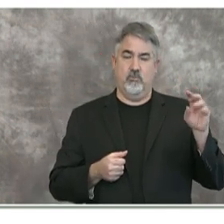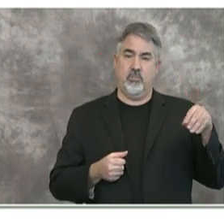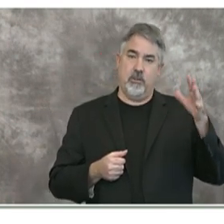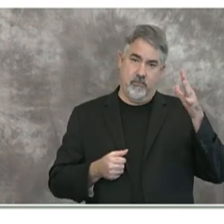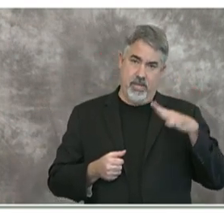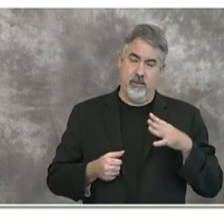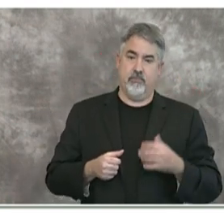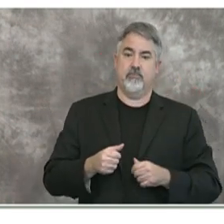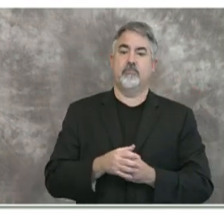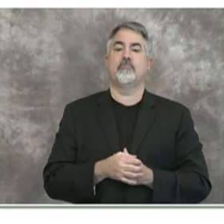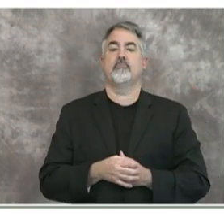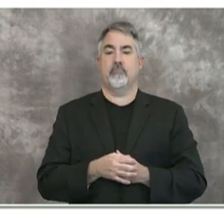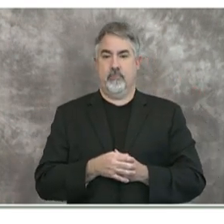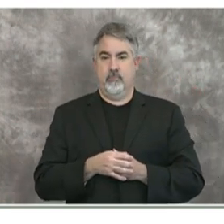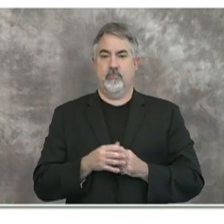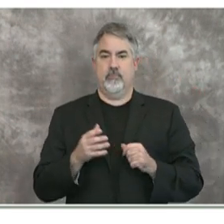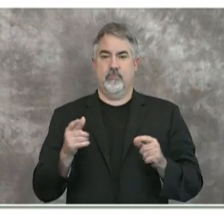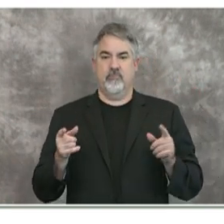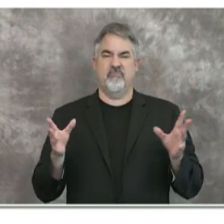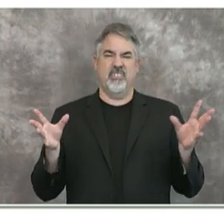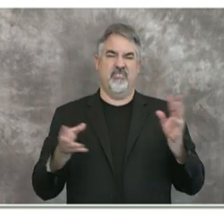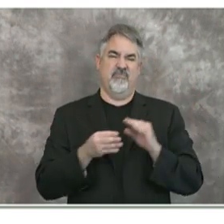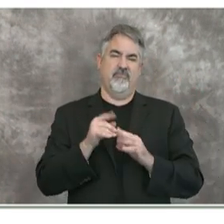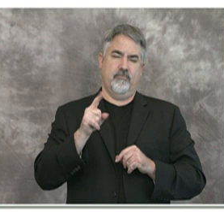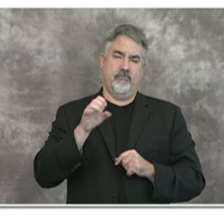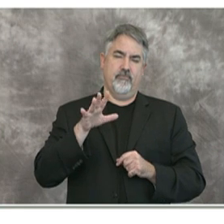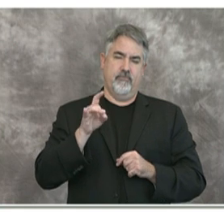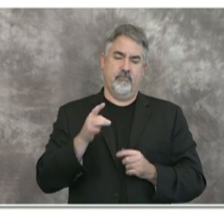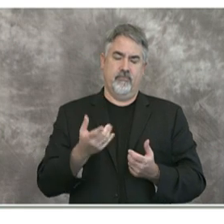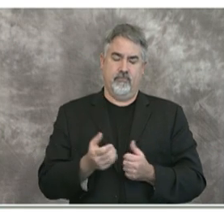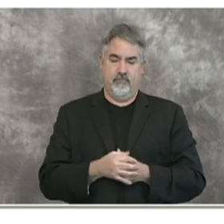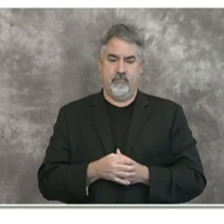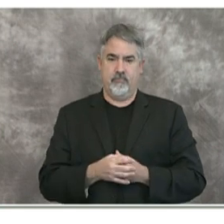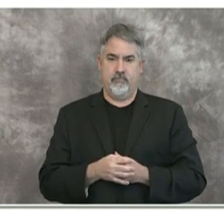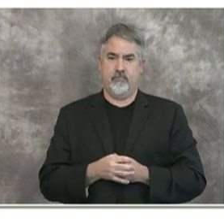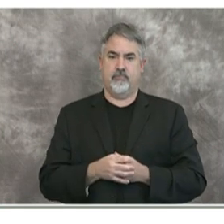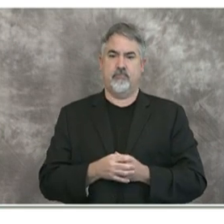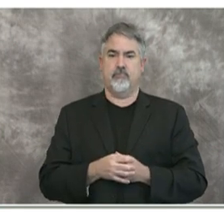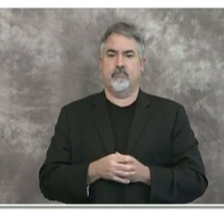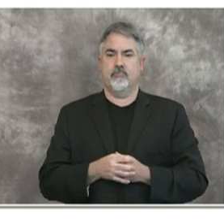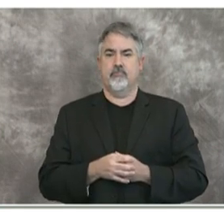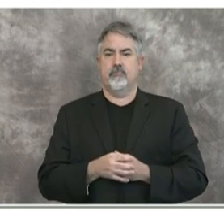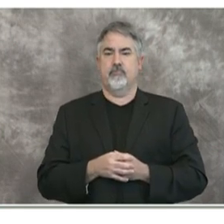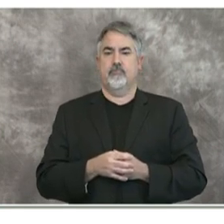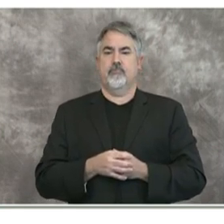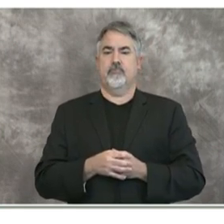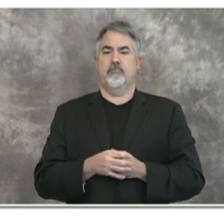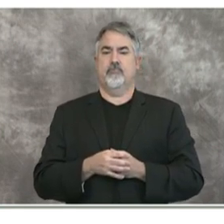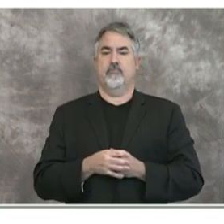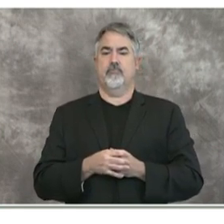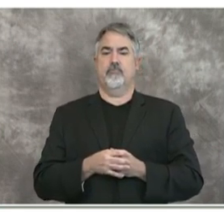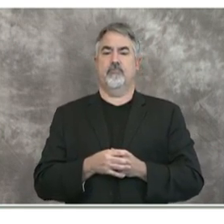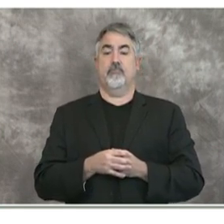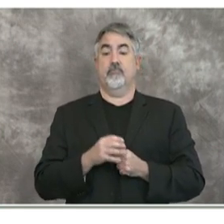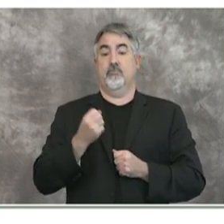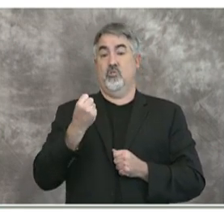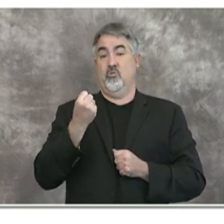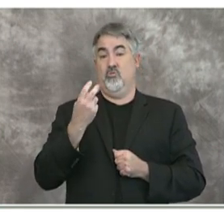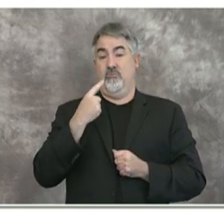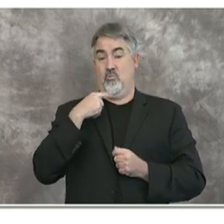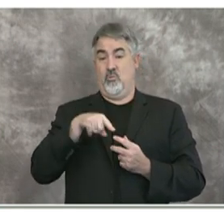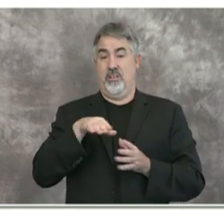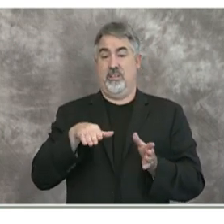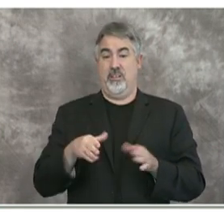of the 158 total, meaning 12 of those who have died have